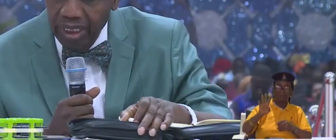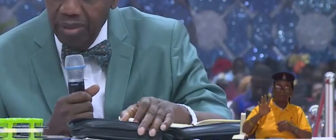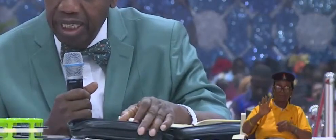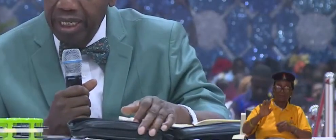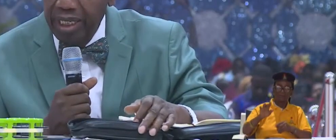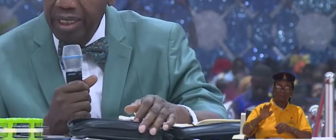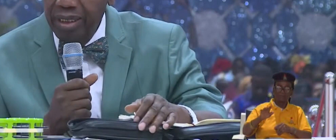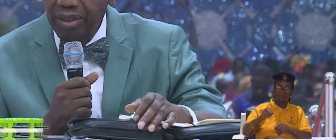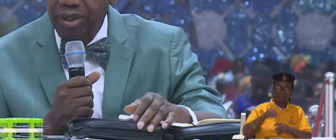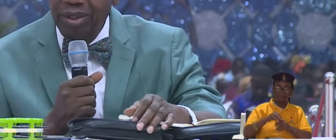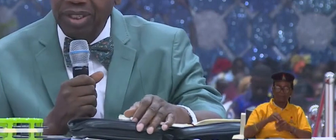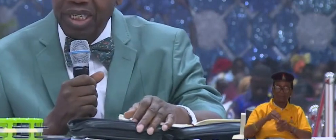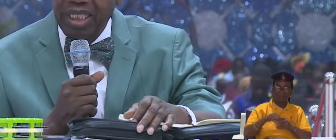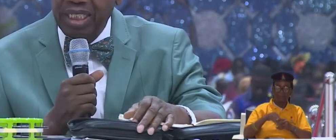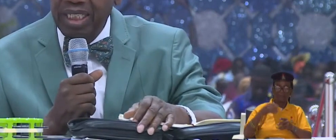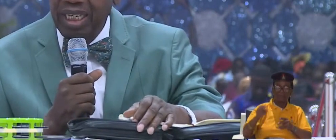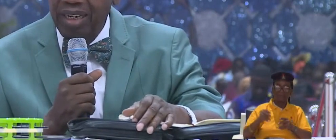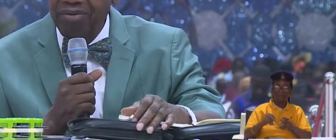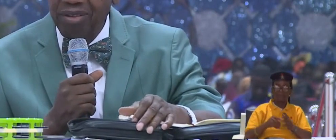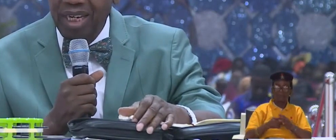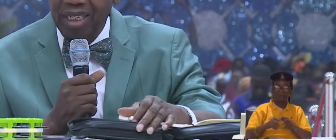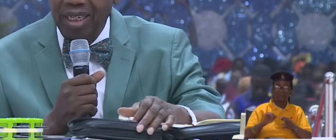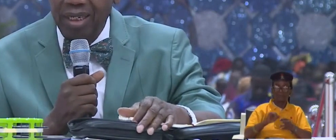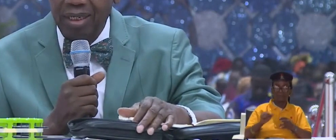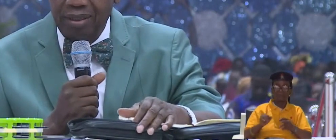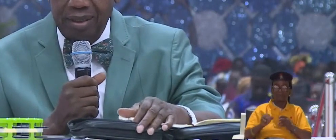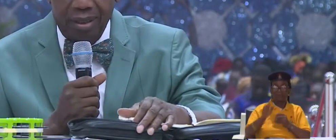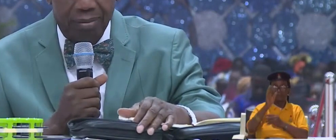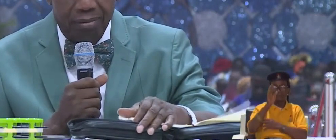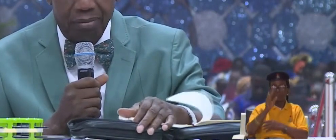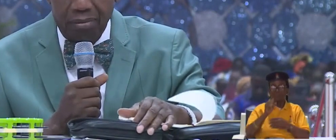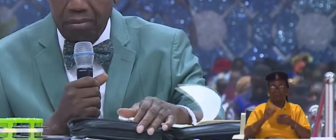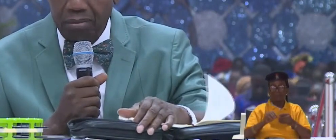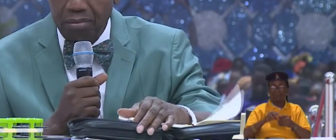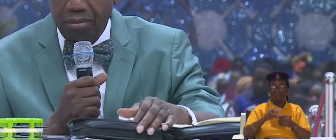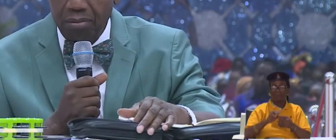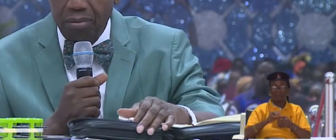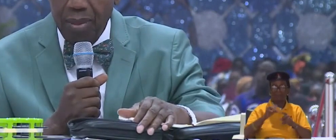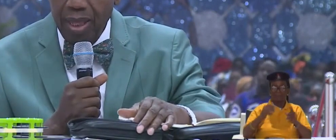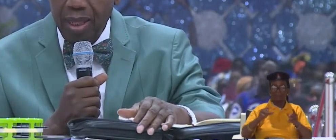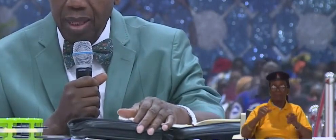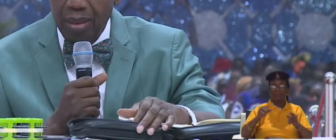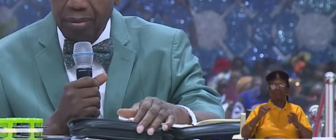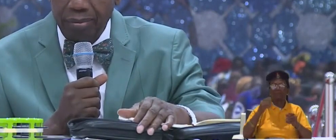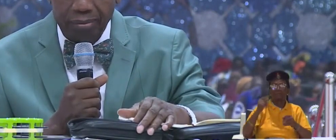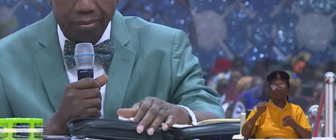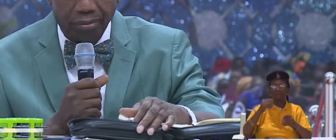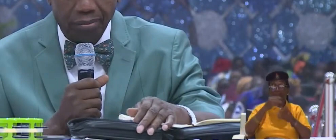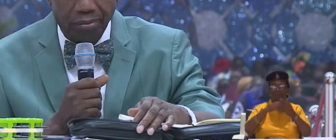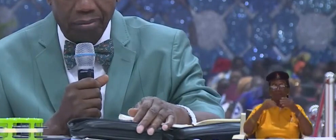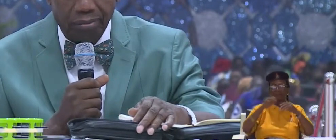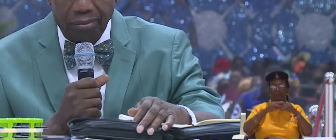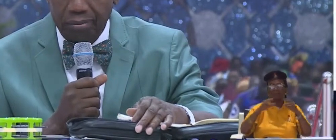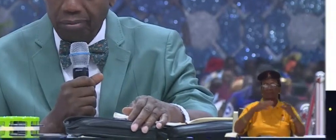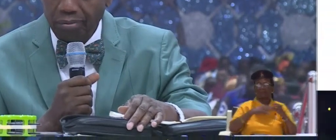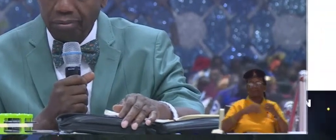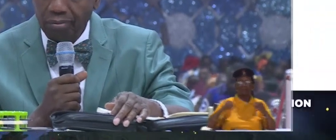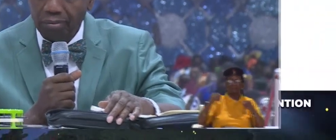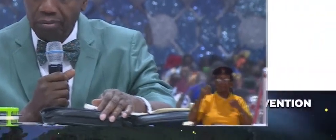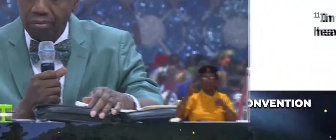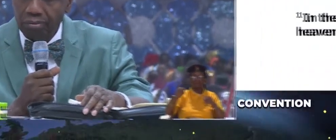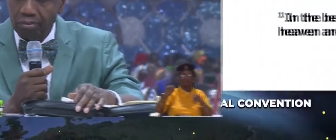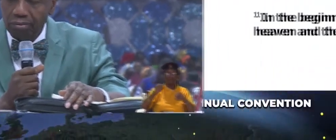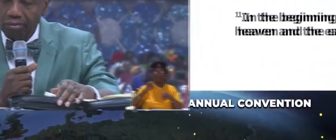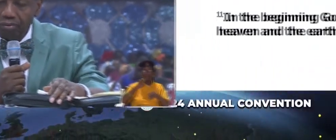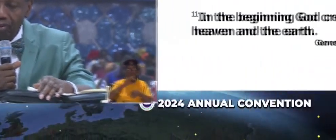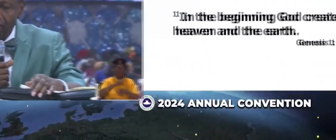In the beginning, God created the heaven and the earth. Ni atete koshe Olorun da